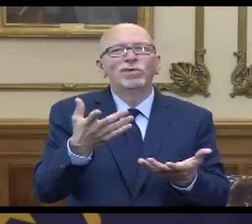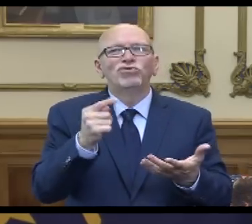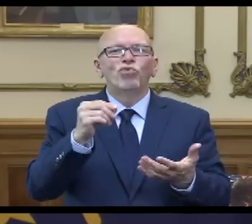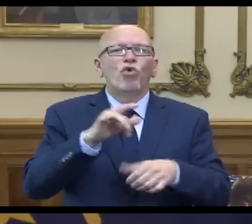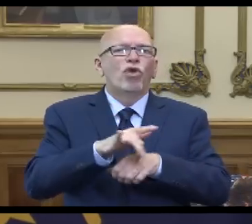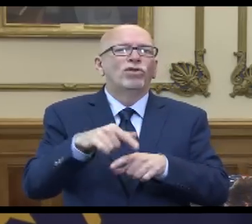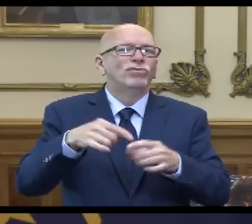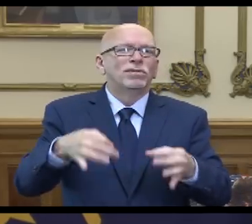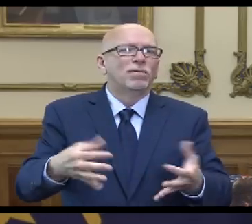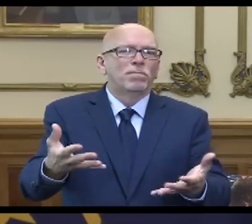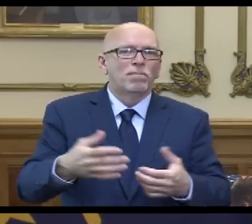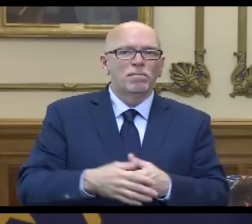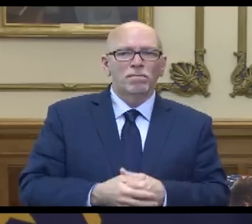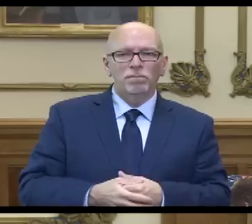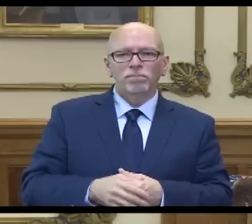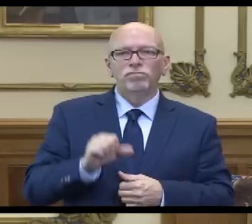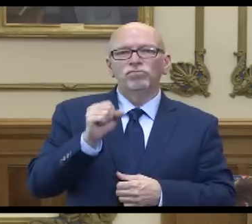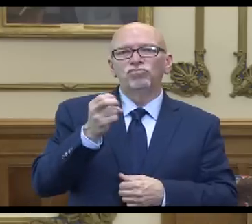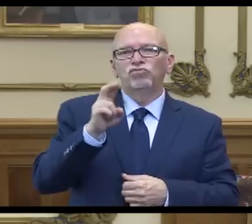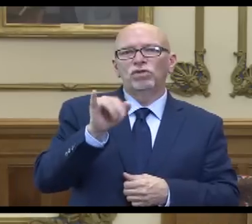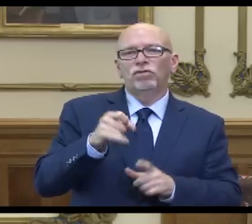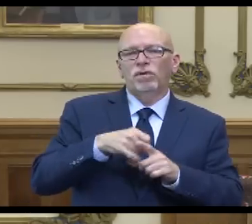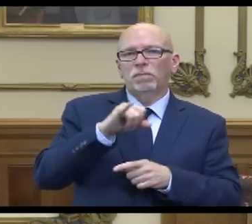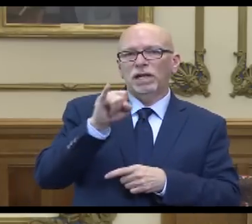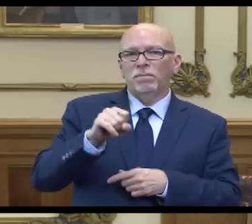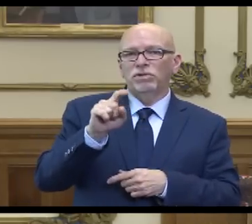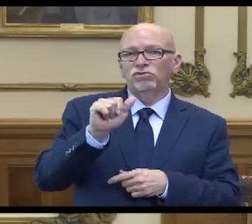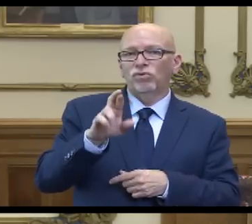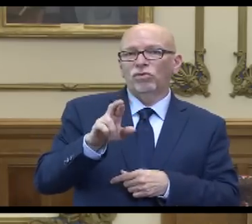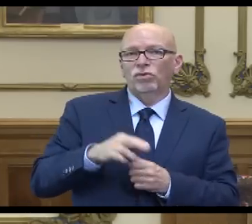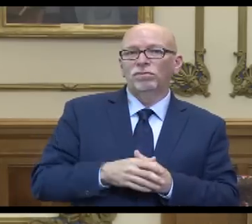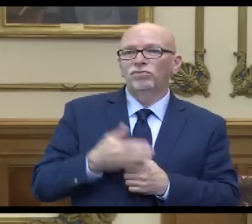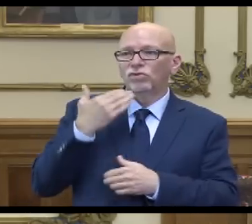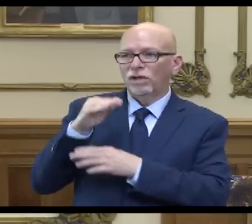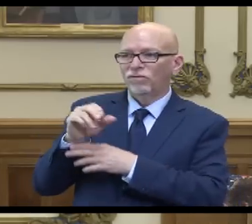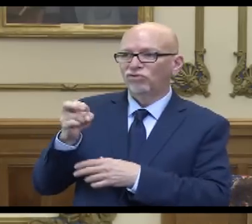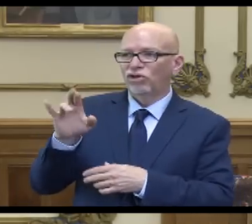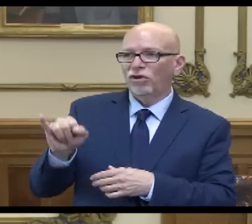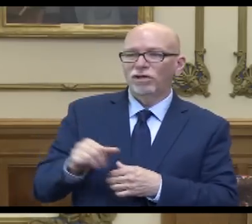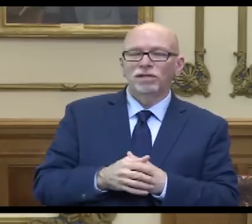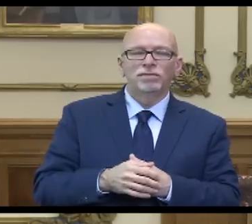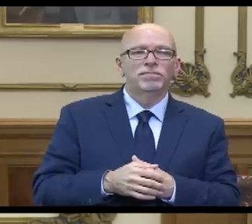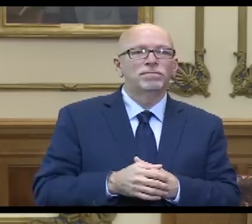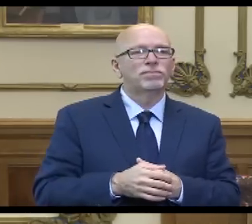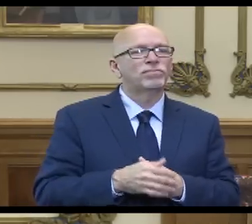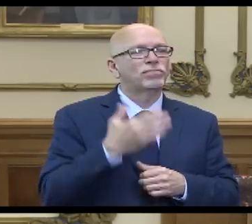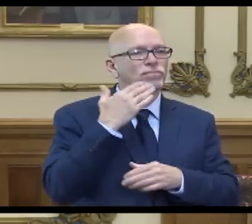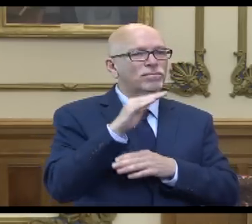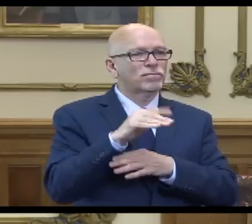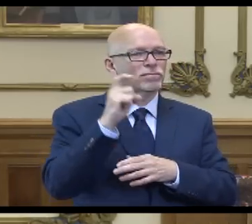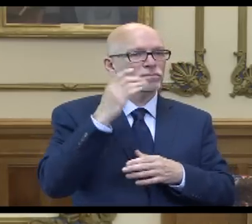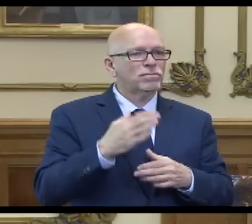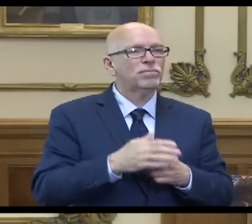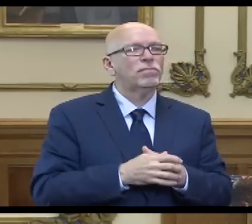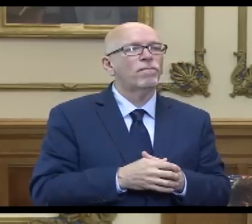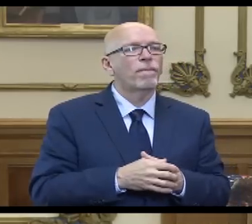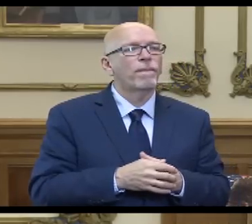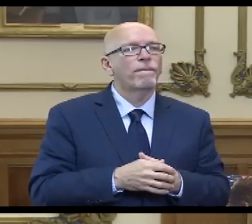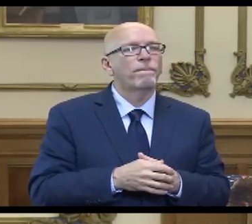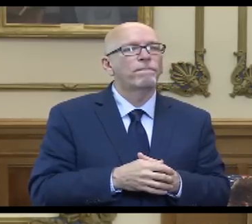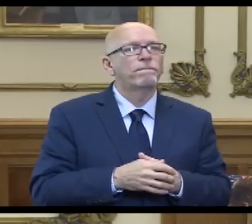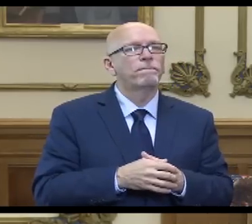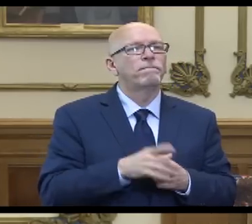determined. Sherry, the Indianapolis Star. Good afternoon, Sherry. Good afternoon, Governor. I